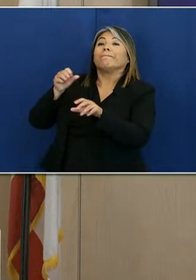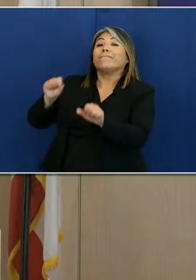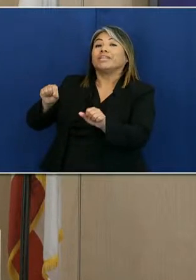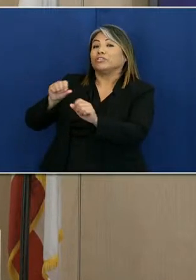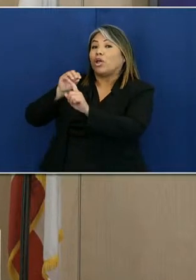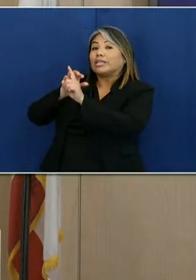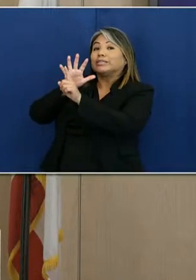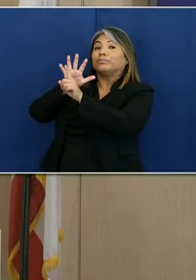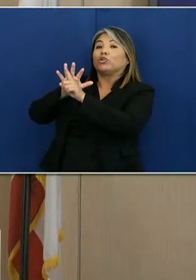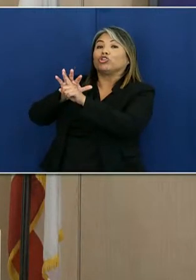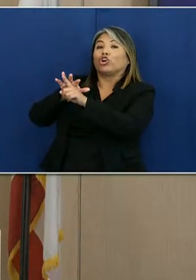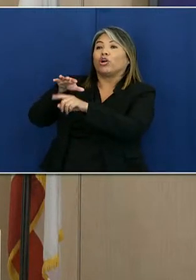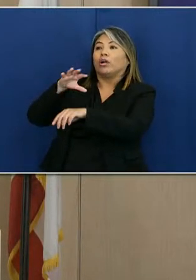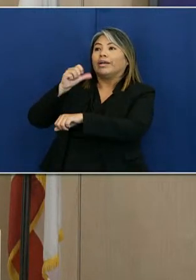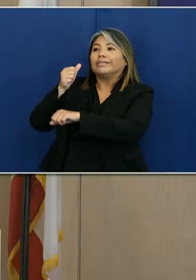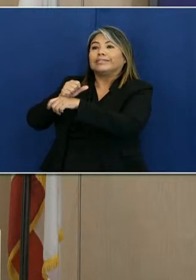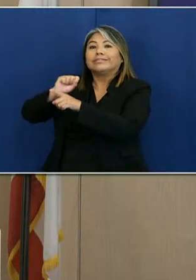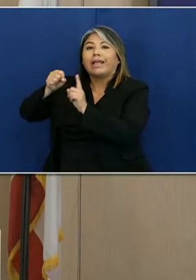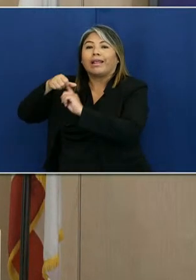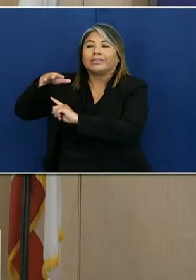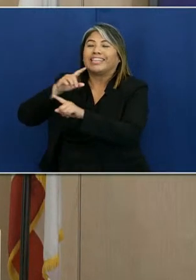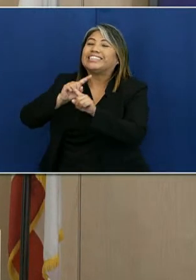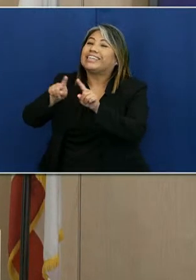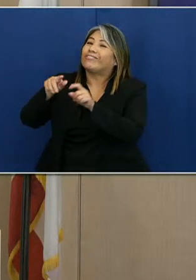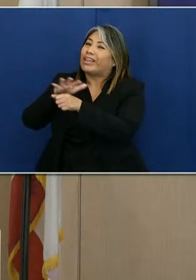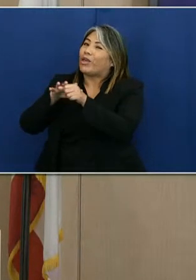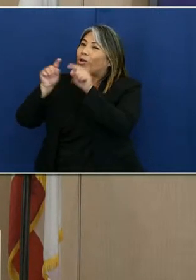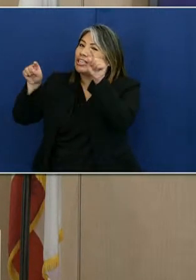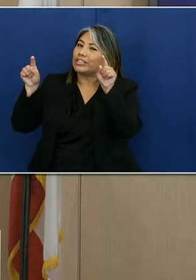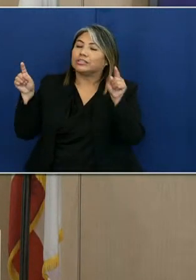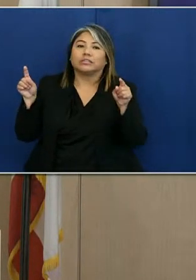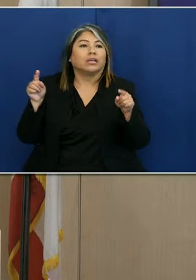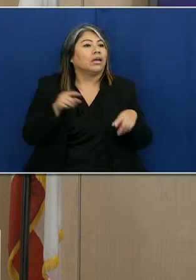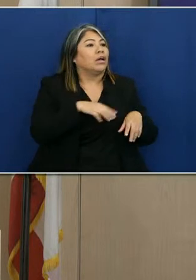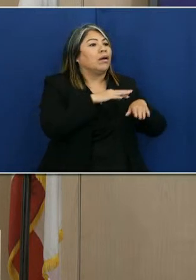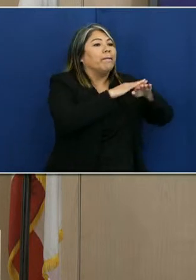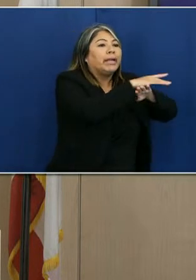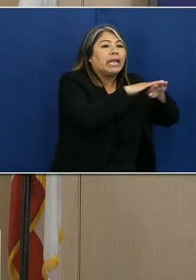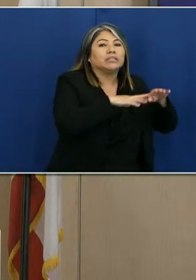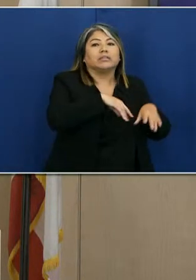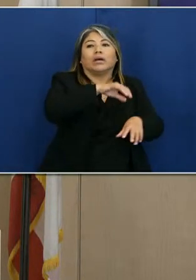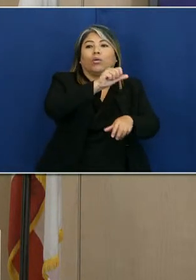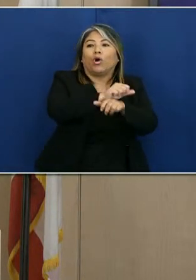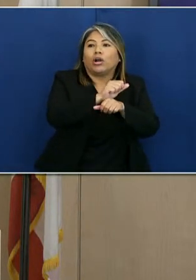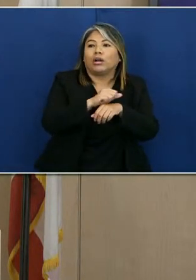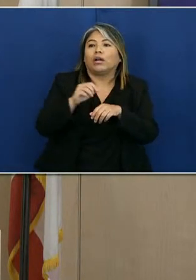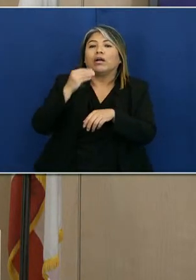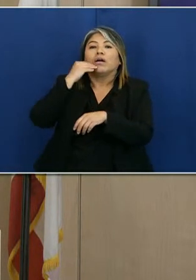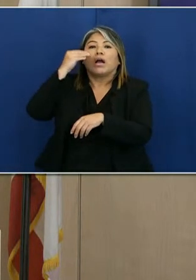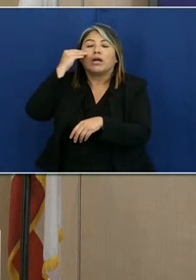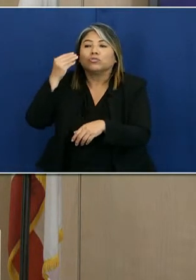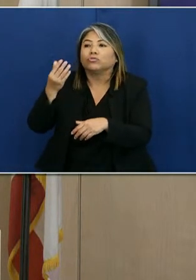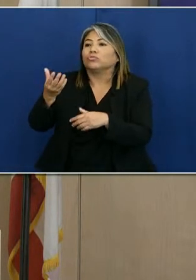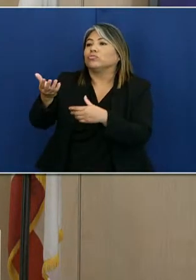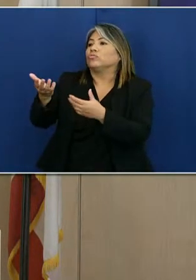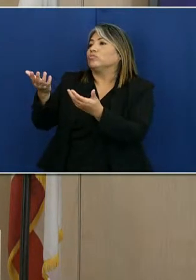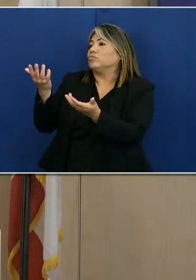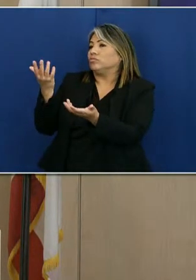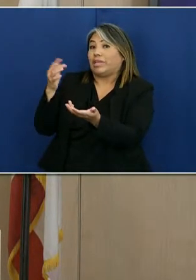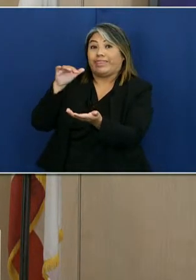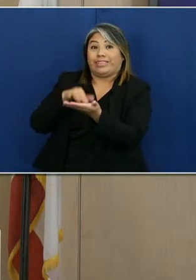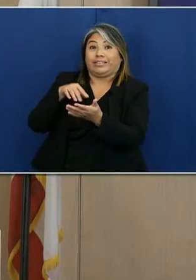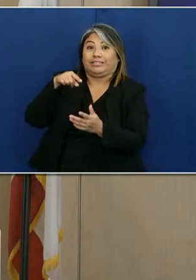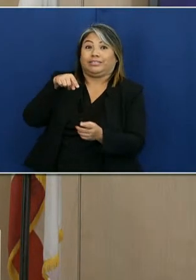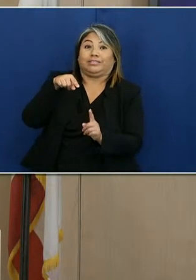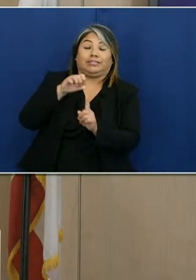potential exposure settings in many different locations, everything from beaches to work to households to, in this particular